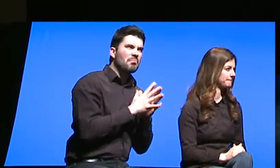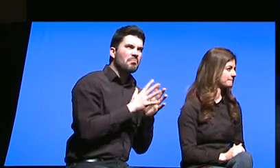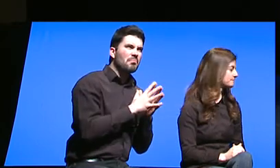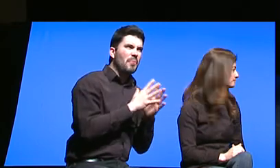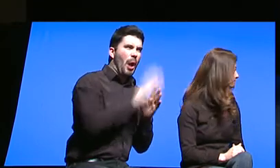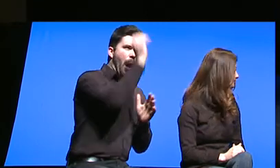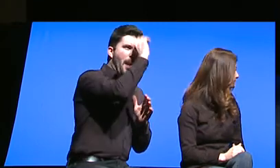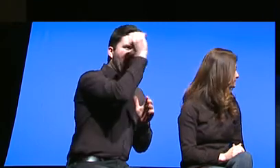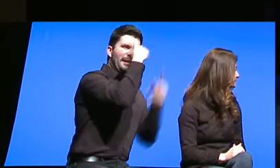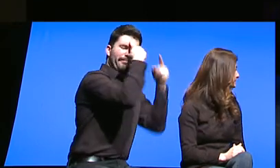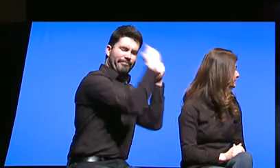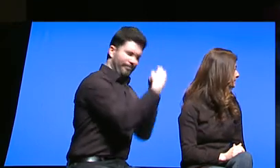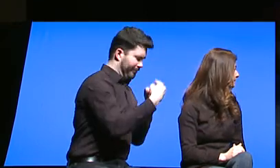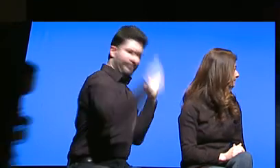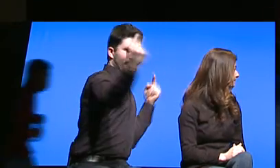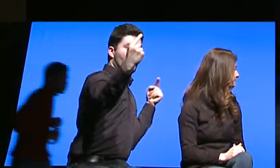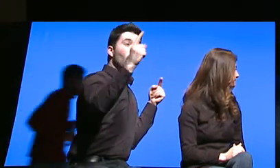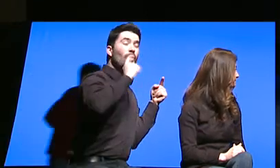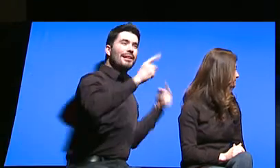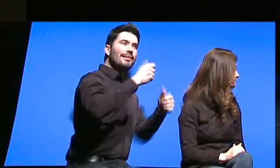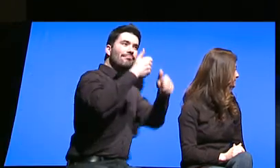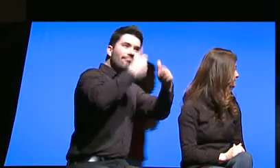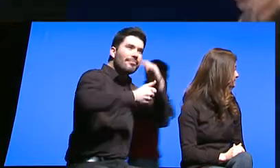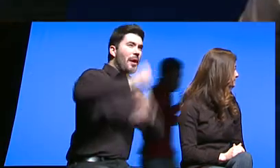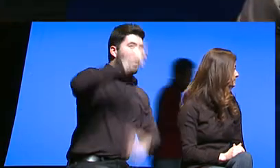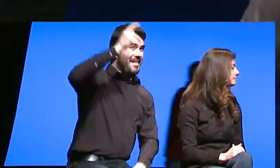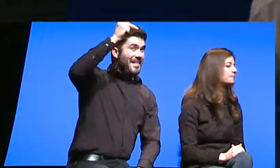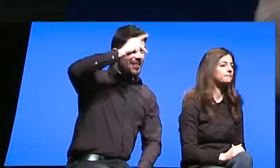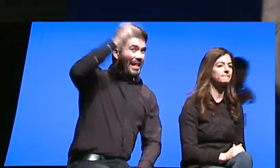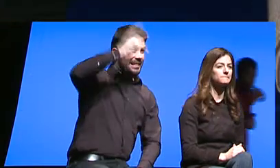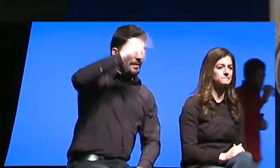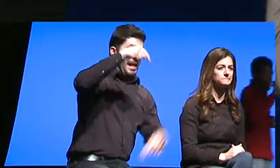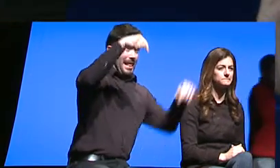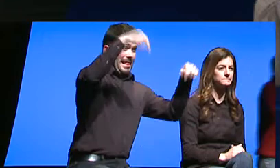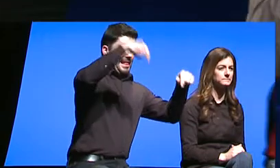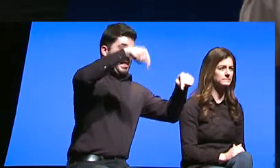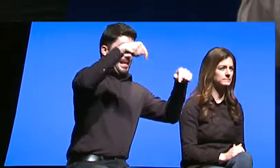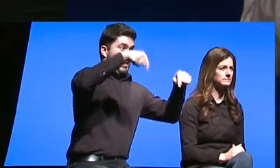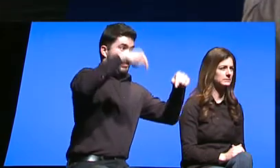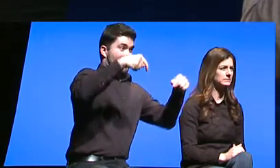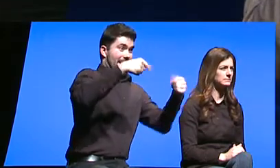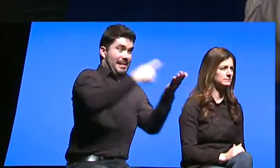differences of opinion and philosophy that are not necessarily going to be resolved in the context of this format. So